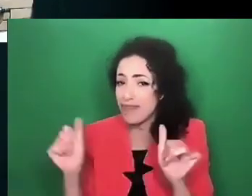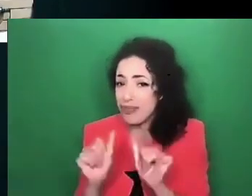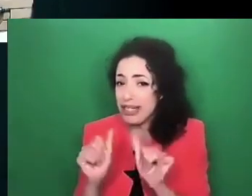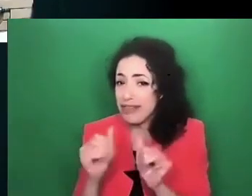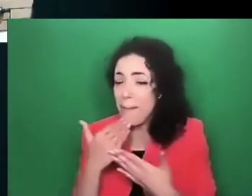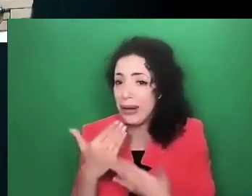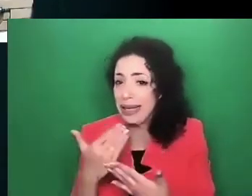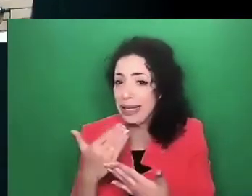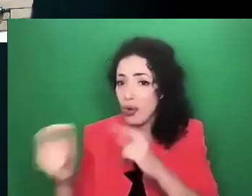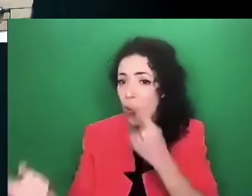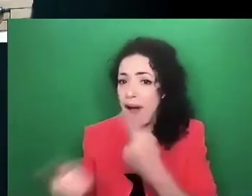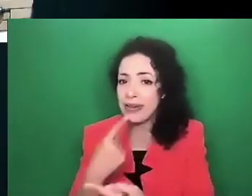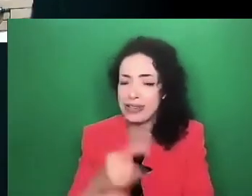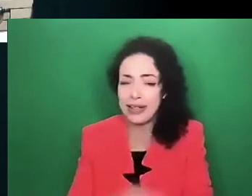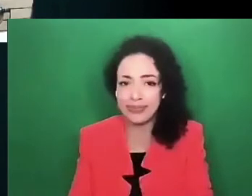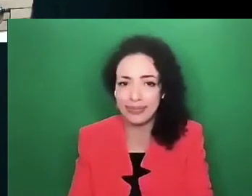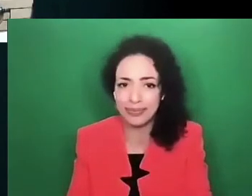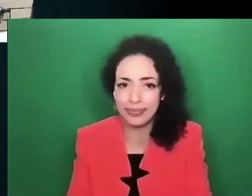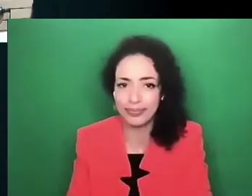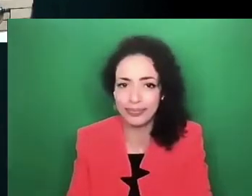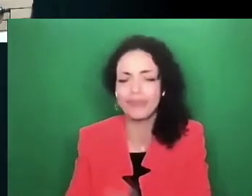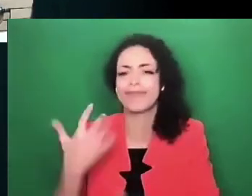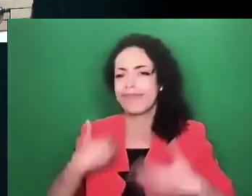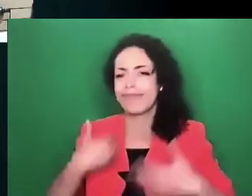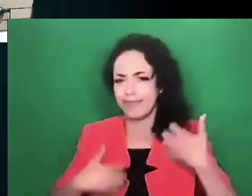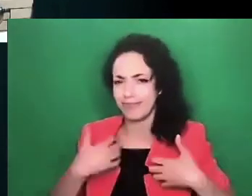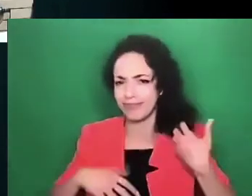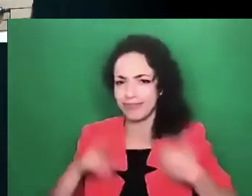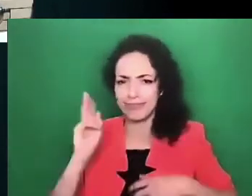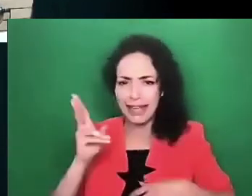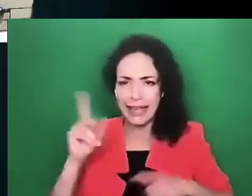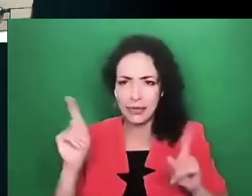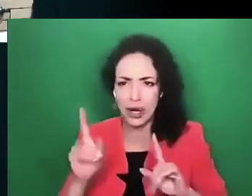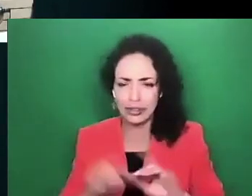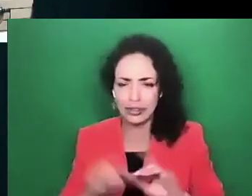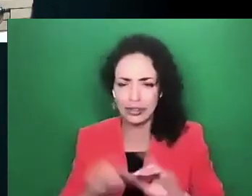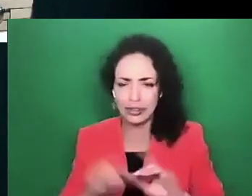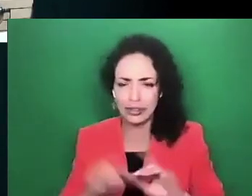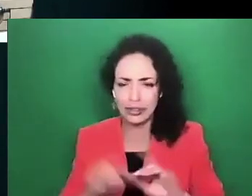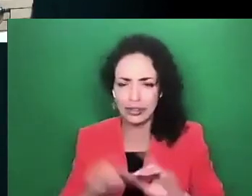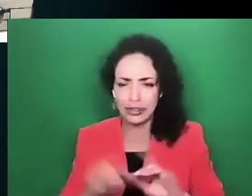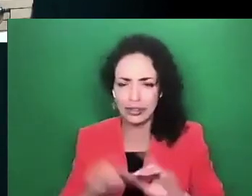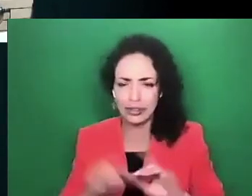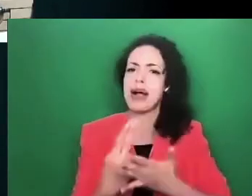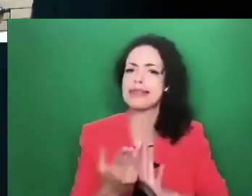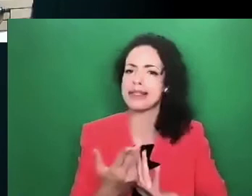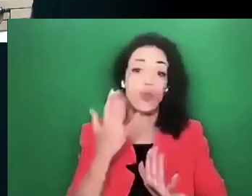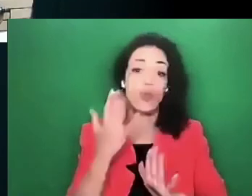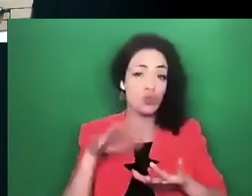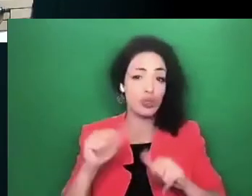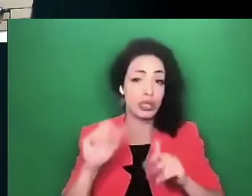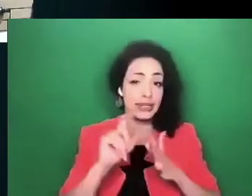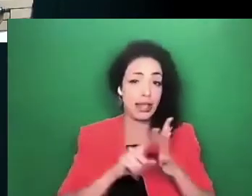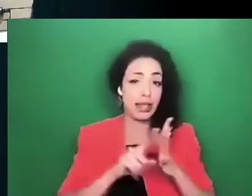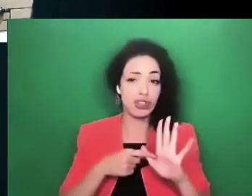I'm very interested again that you set out as an artist initially when you started this extraordinary